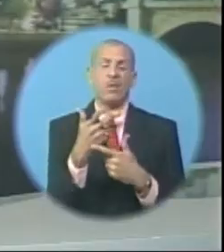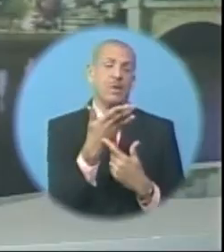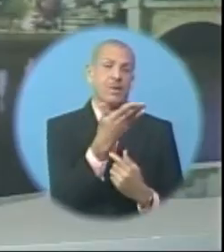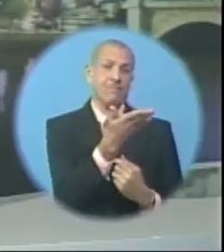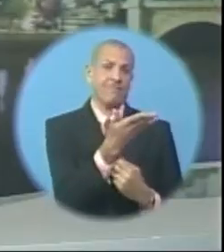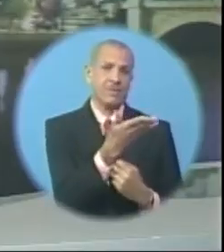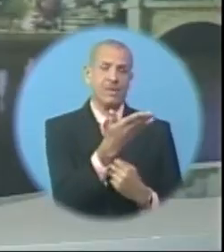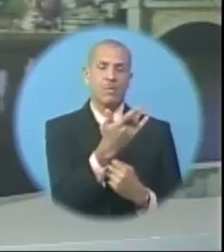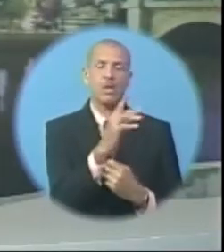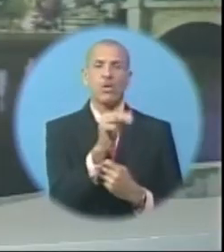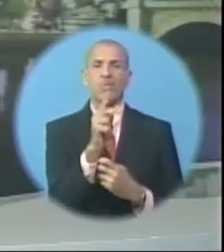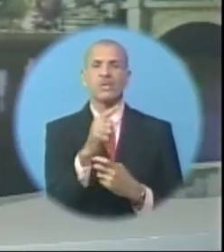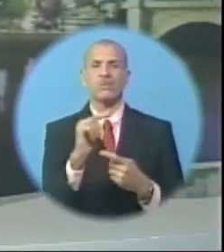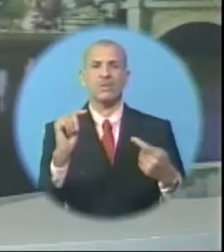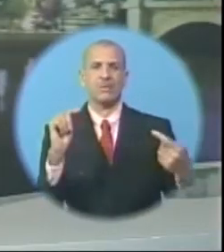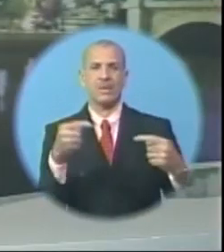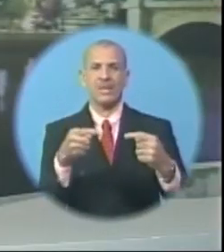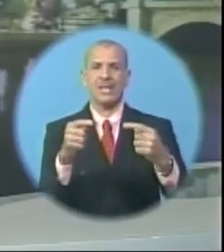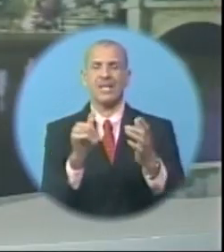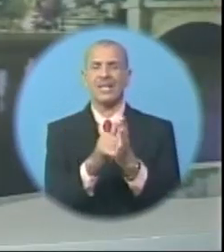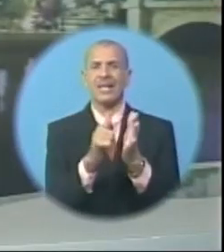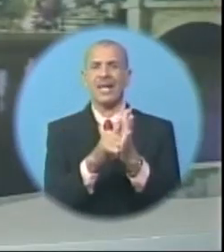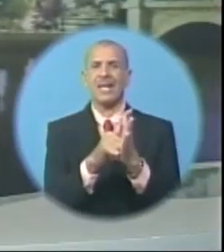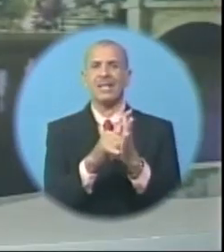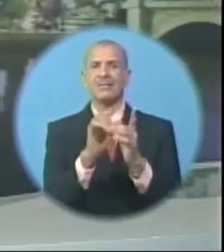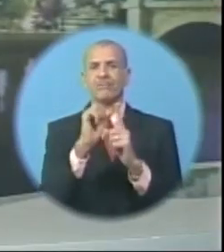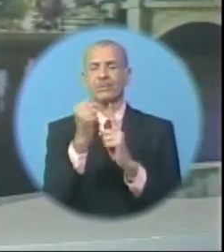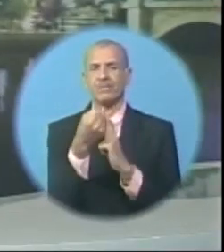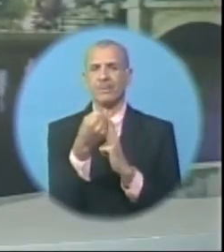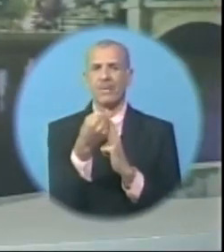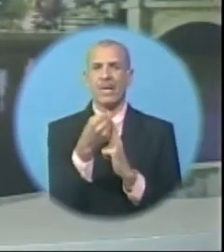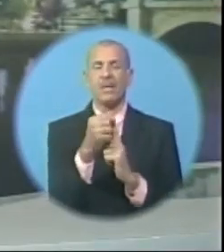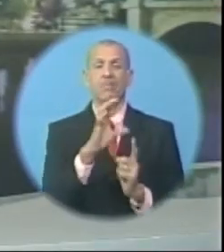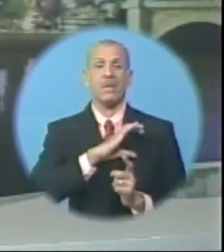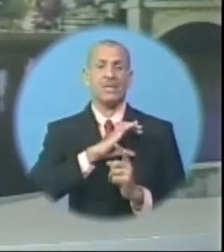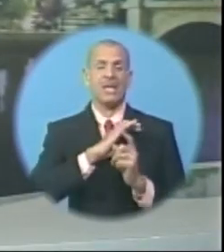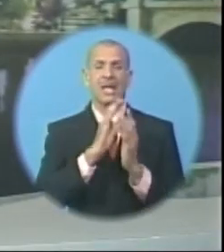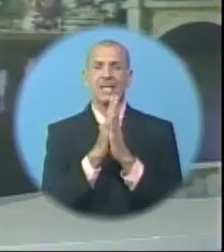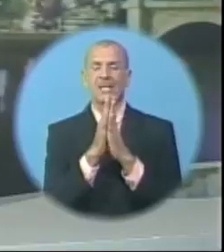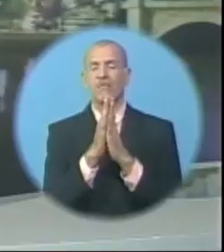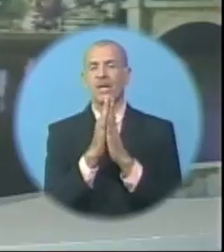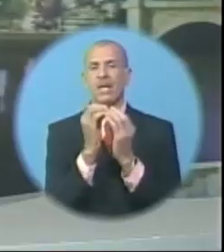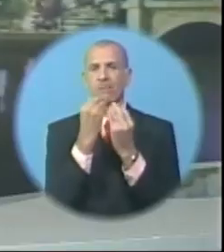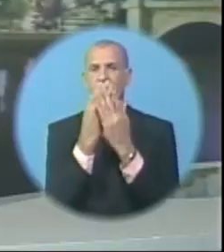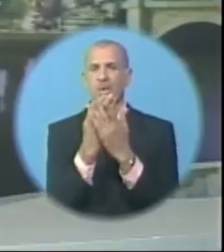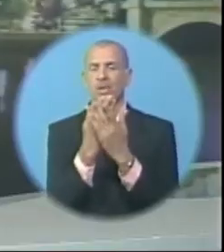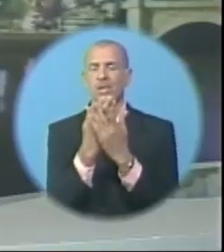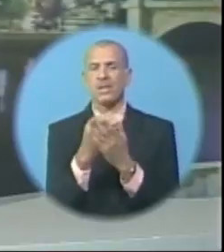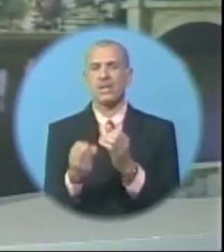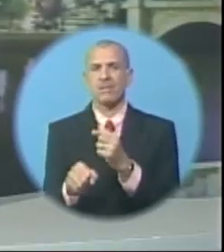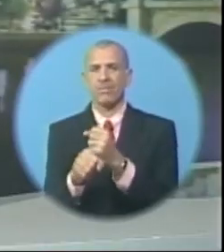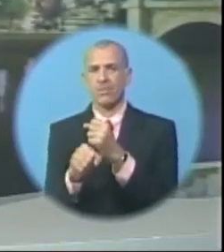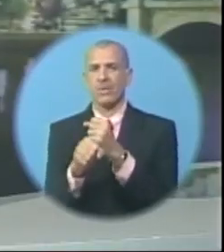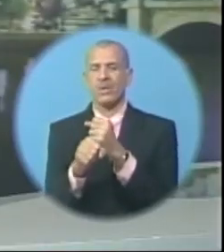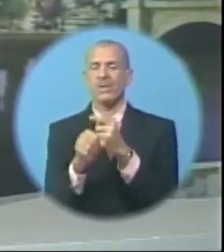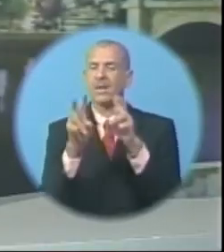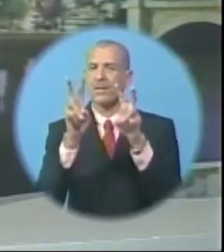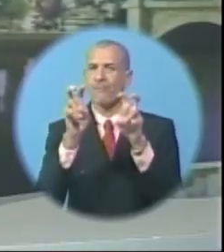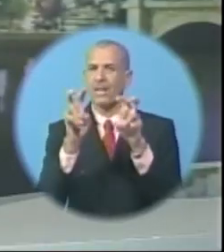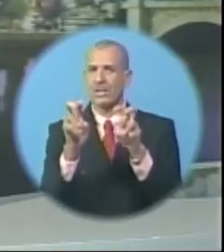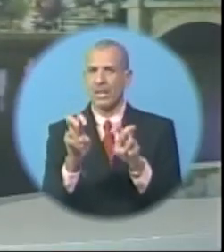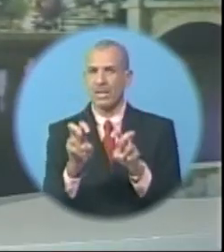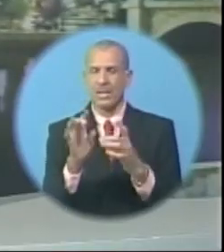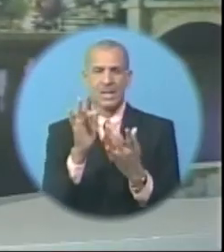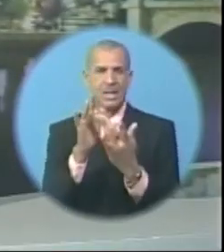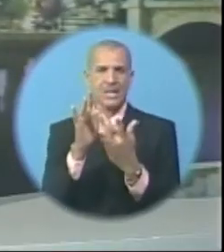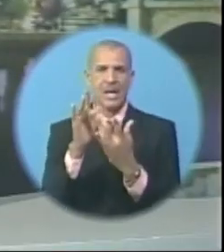no one was reportedly injured in that incident. Lawmen are asking anyone who can provide information to assist with this investigation to